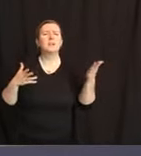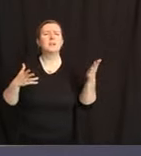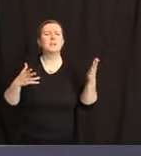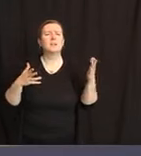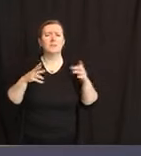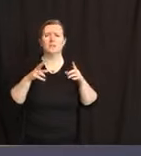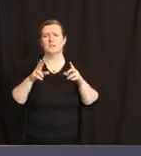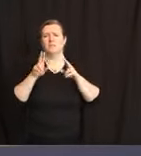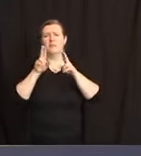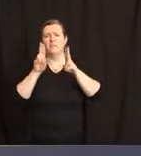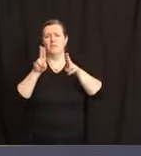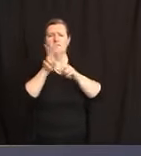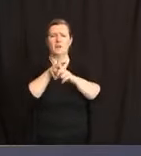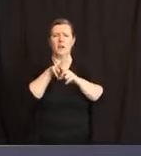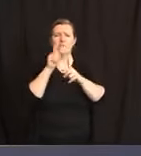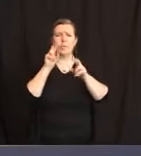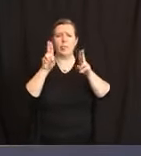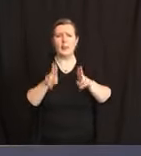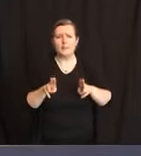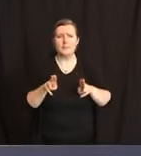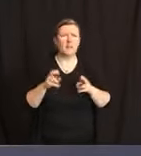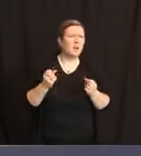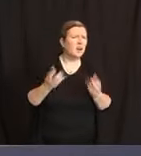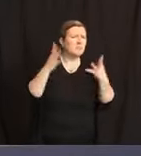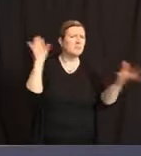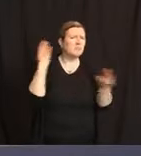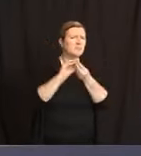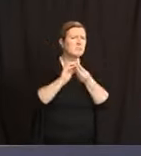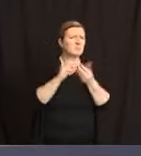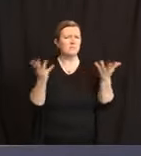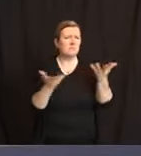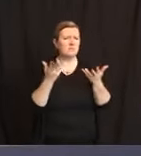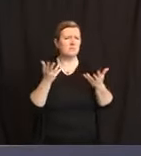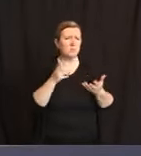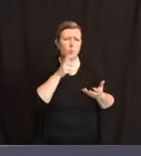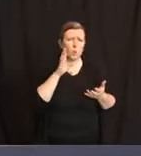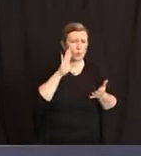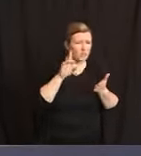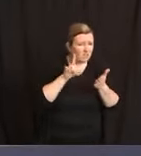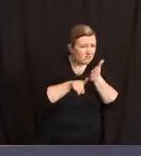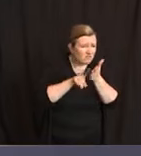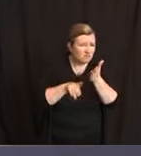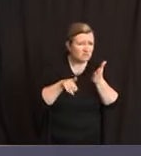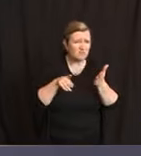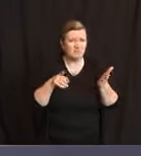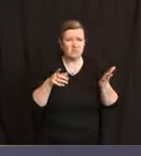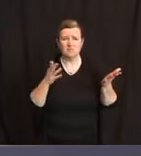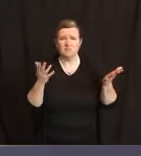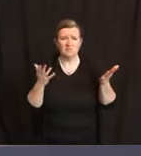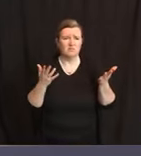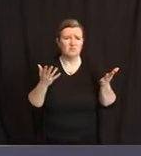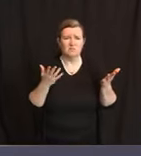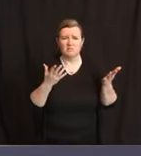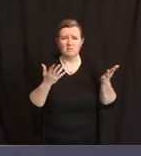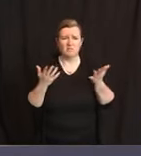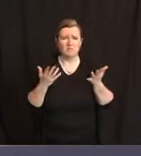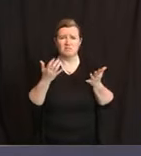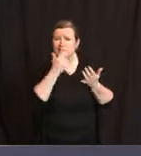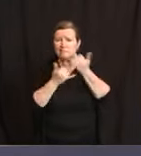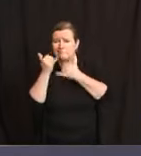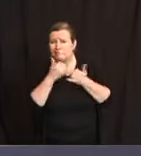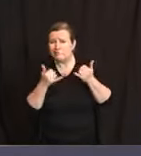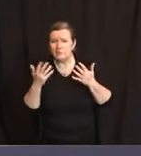a fixed number on that, and whether or not there's any plans to do an audit or an investigation into some of the failures or at least looking into